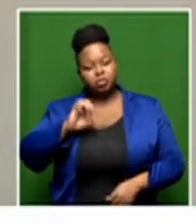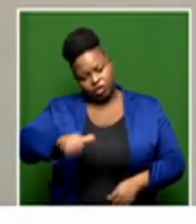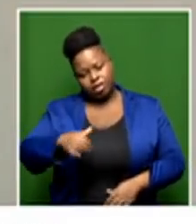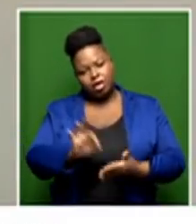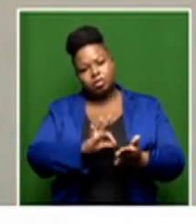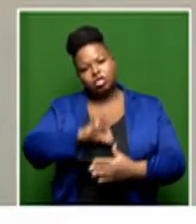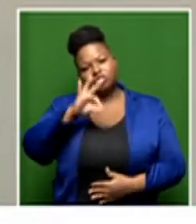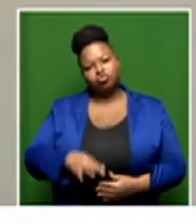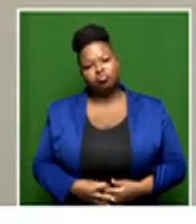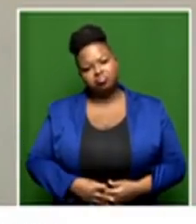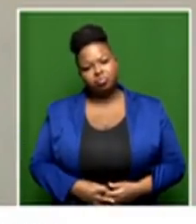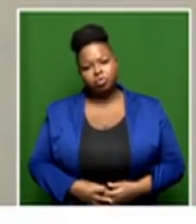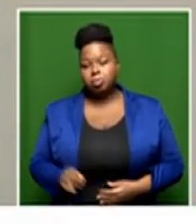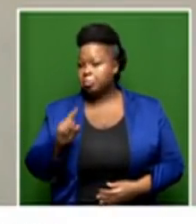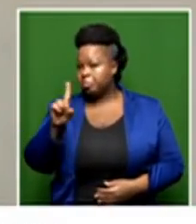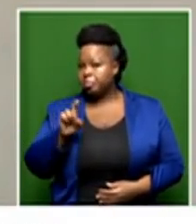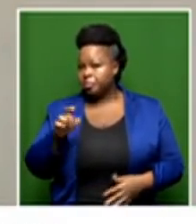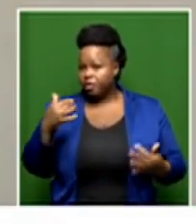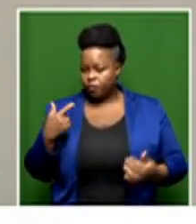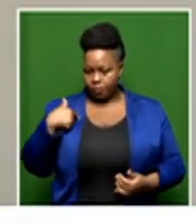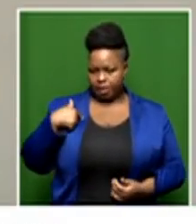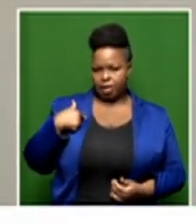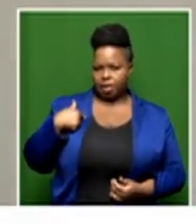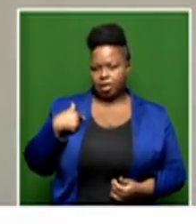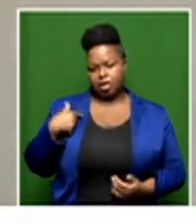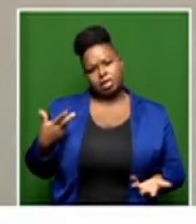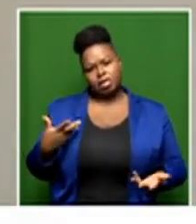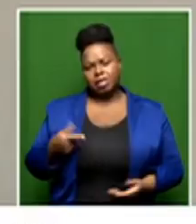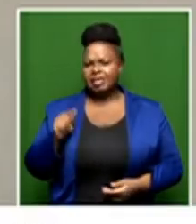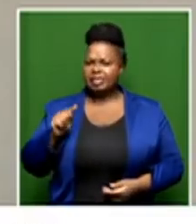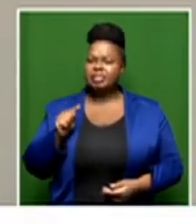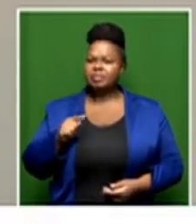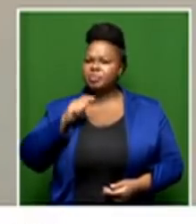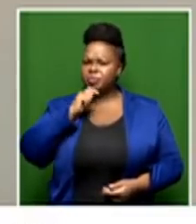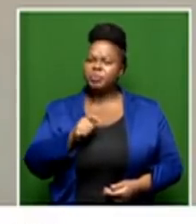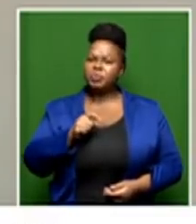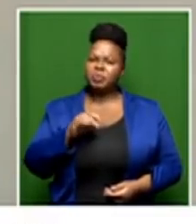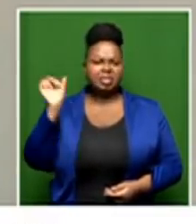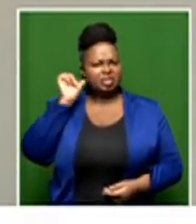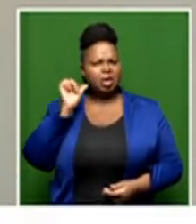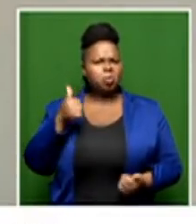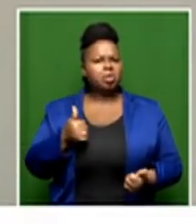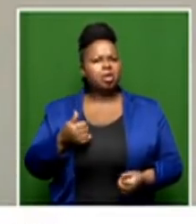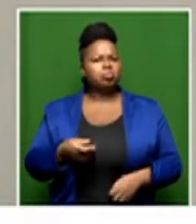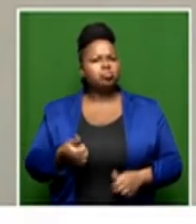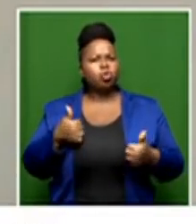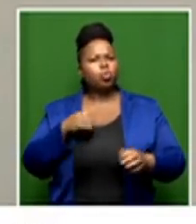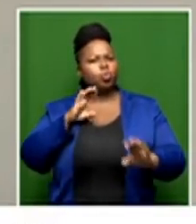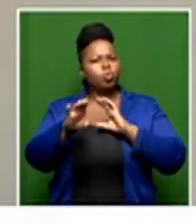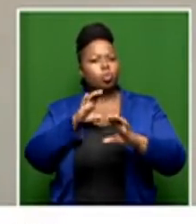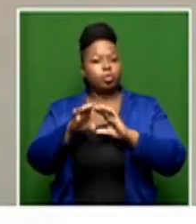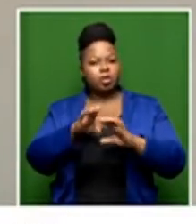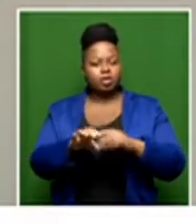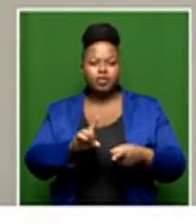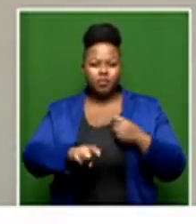election. So the question for me was, this is really sounding like good communication